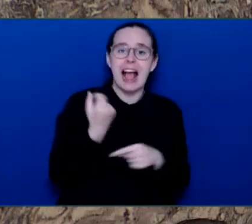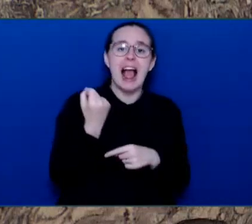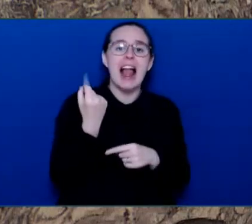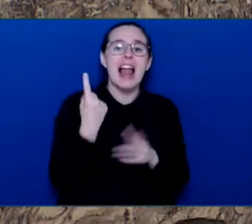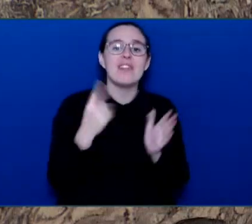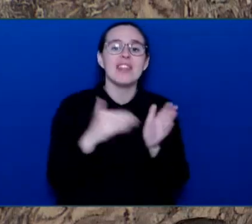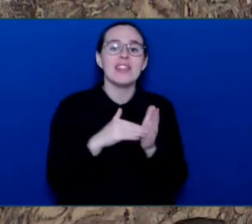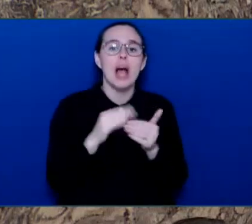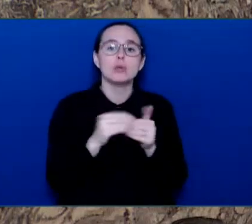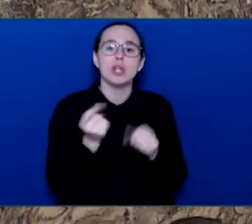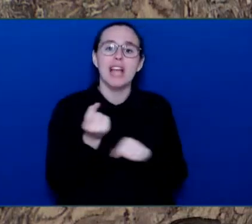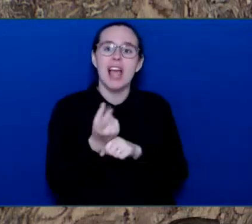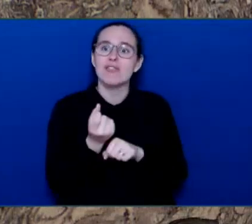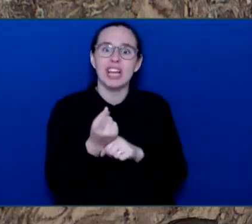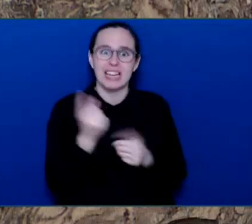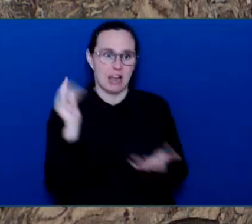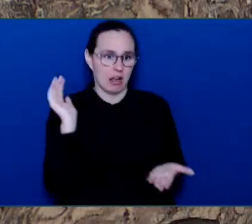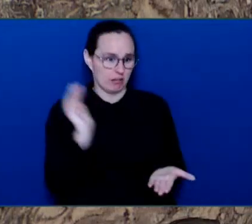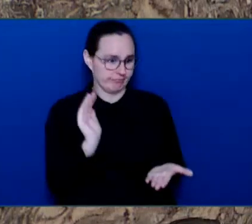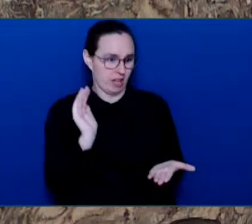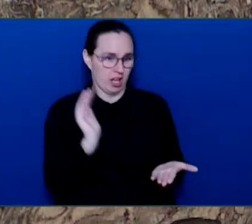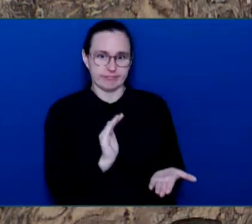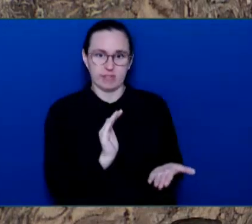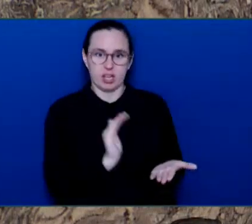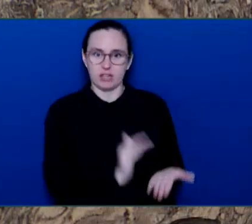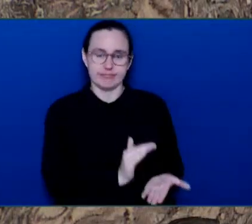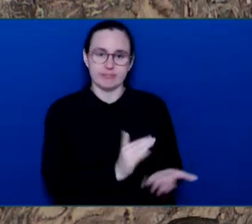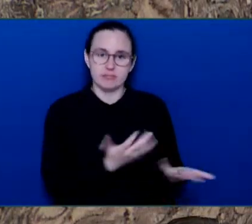at the food bank more now than ever?